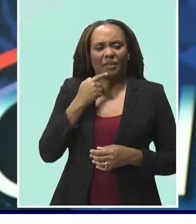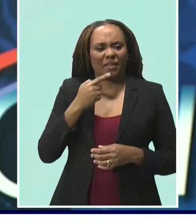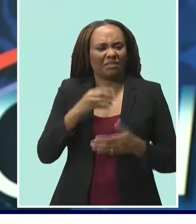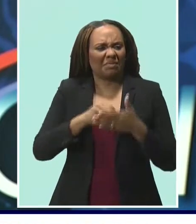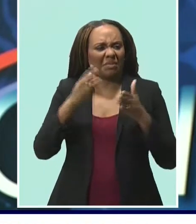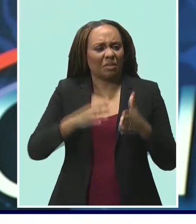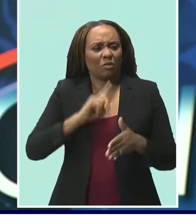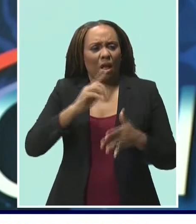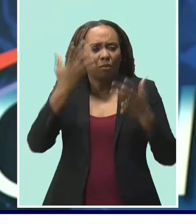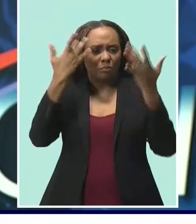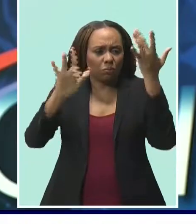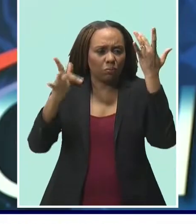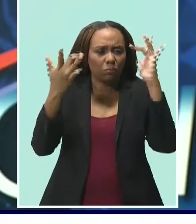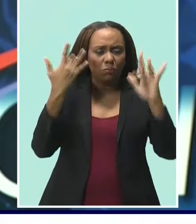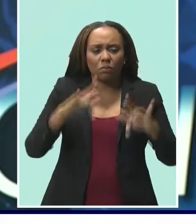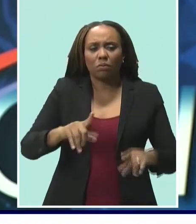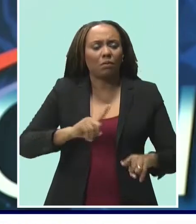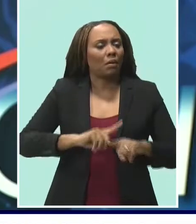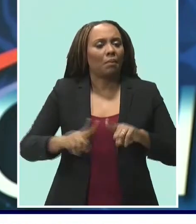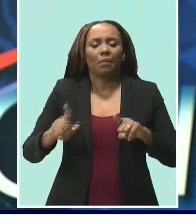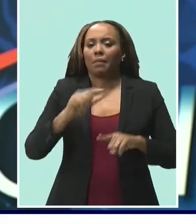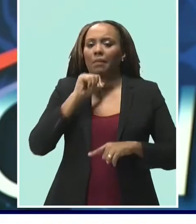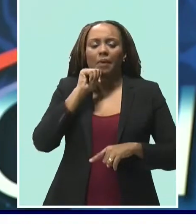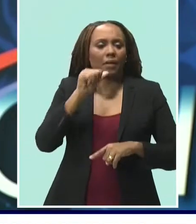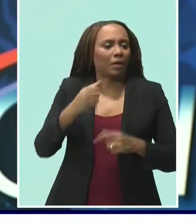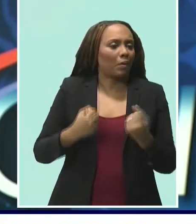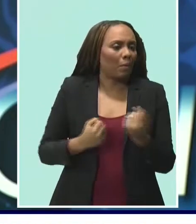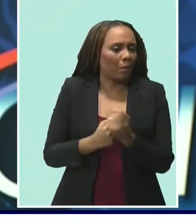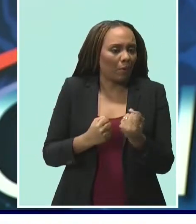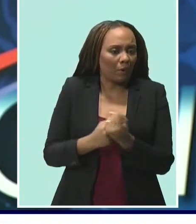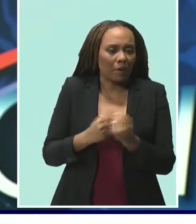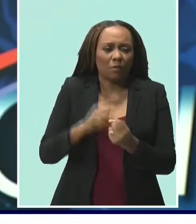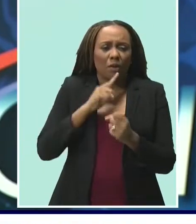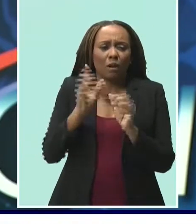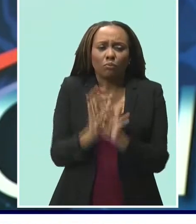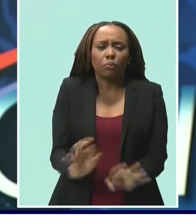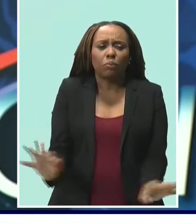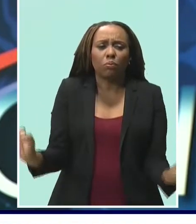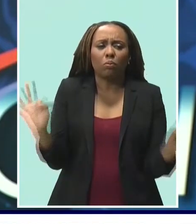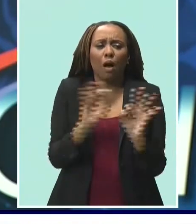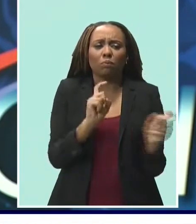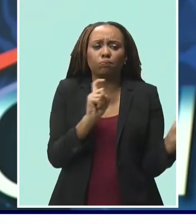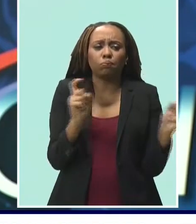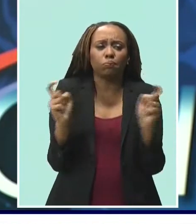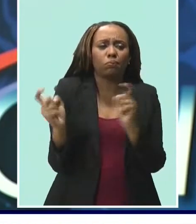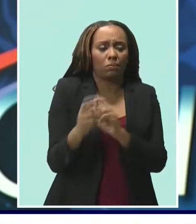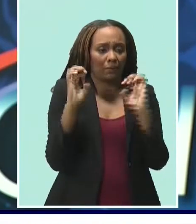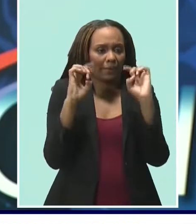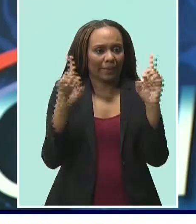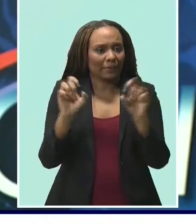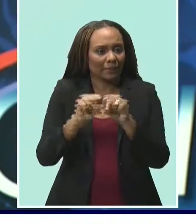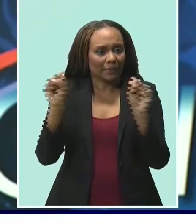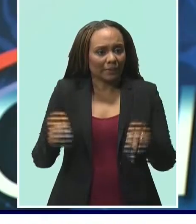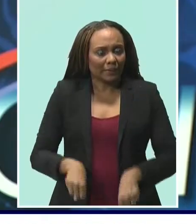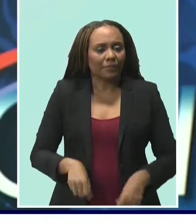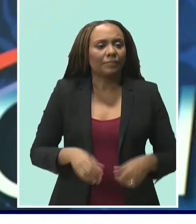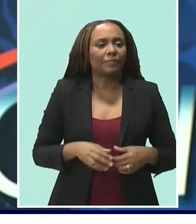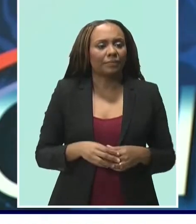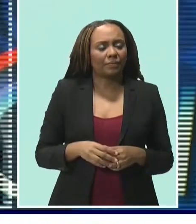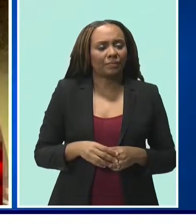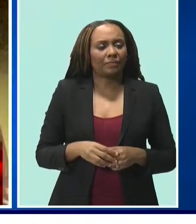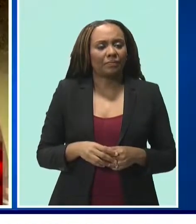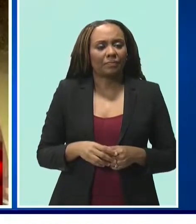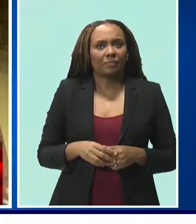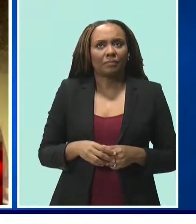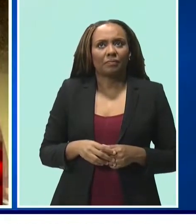that are not currently being catered to. She believes it's absolutely necessary to restructure the education system.